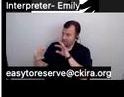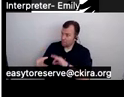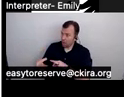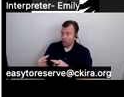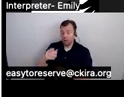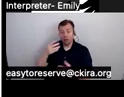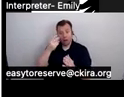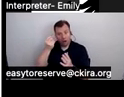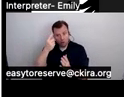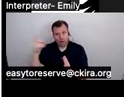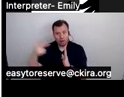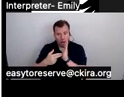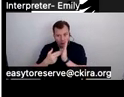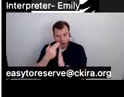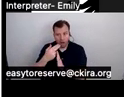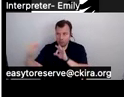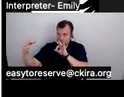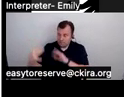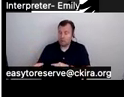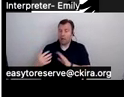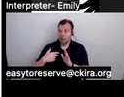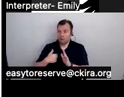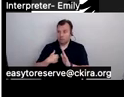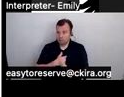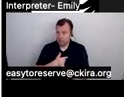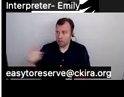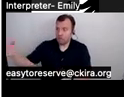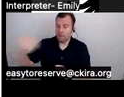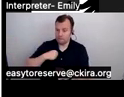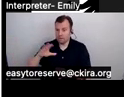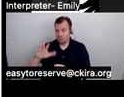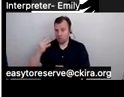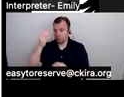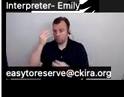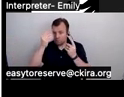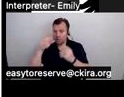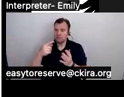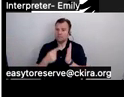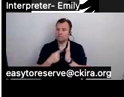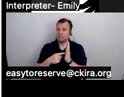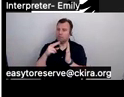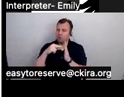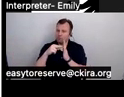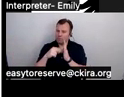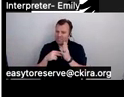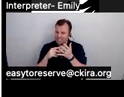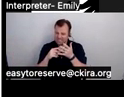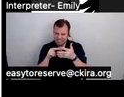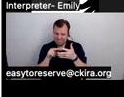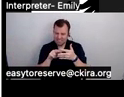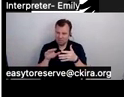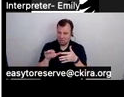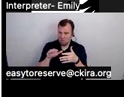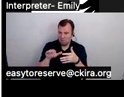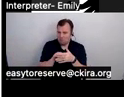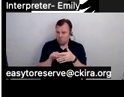look at that summary statement with you, to give you some of their thoughts. Sometimes you have to read between the lines a little bit with this. I know when I was first